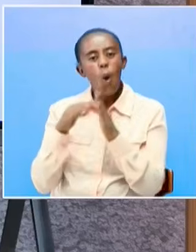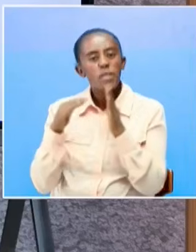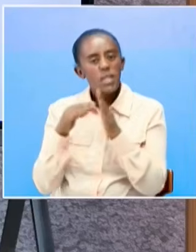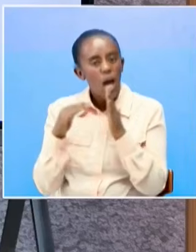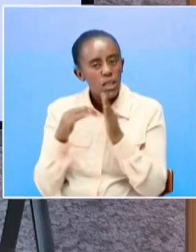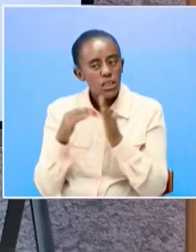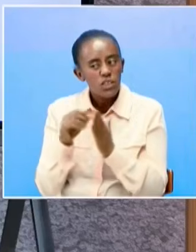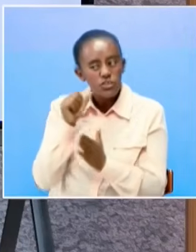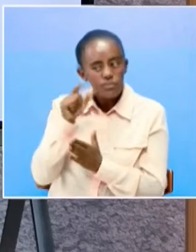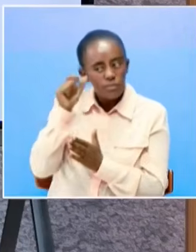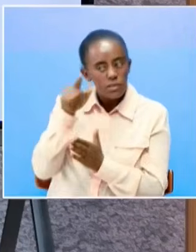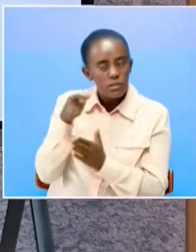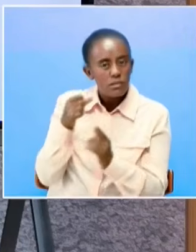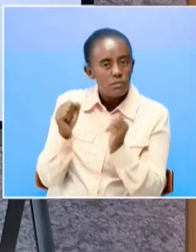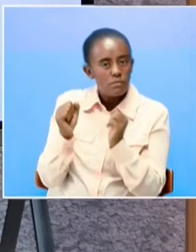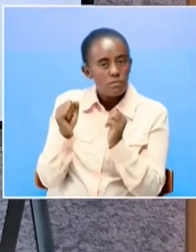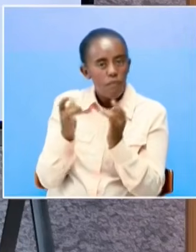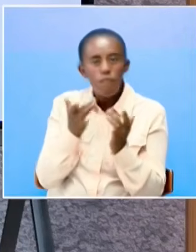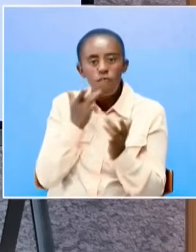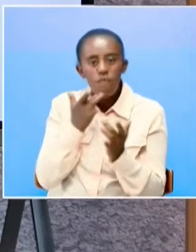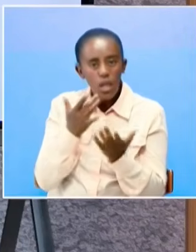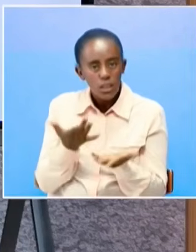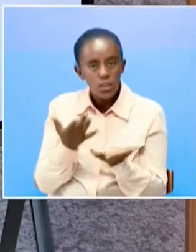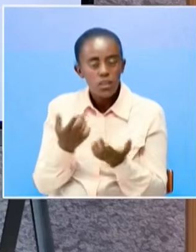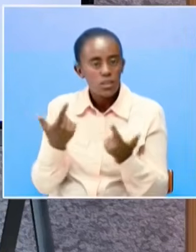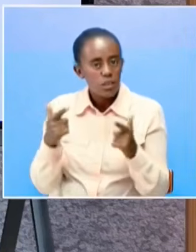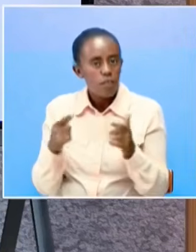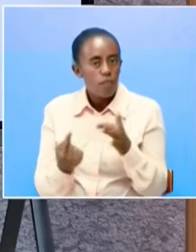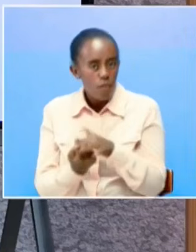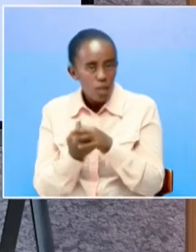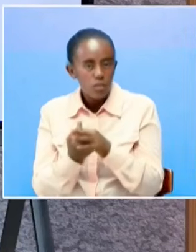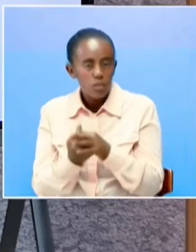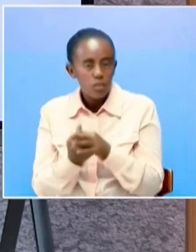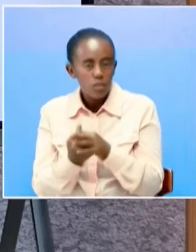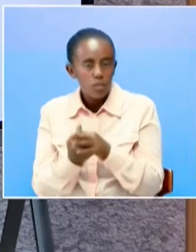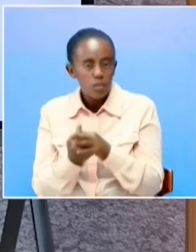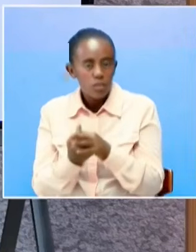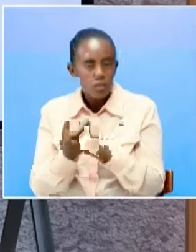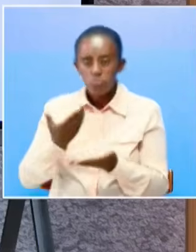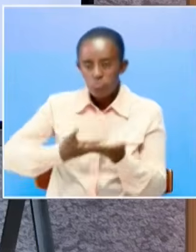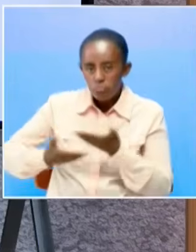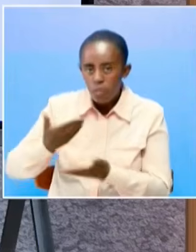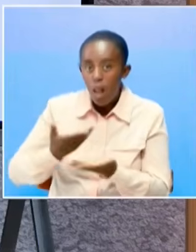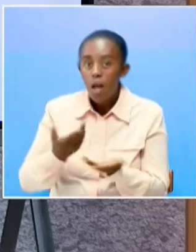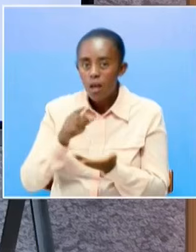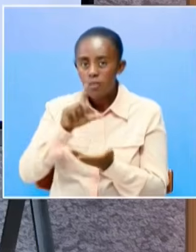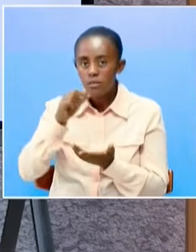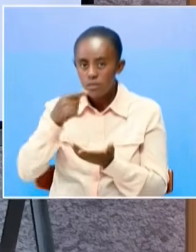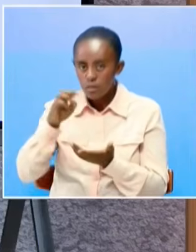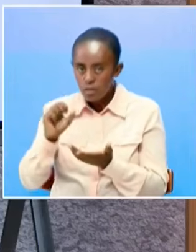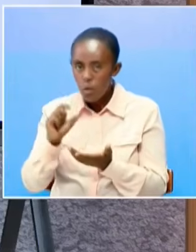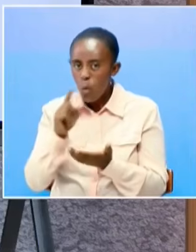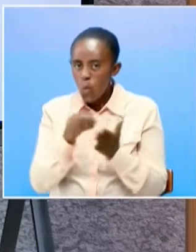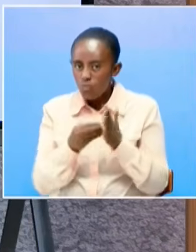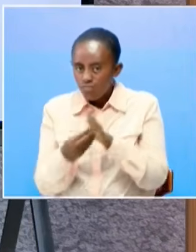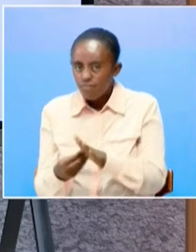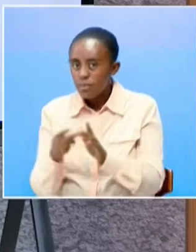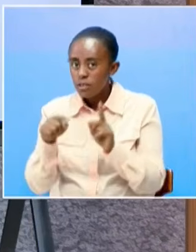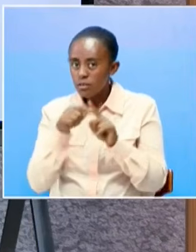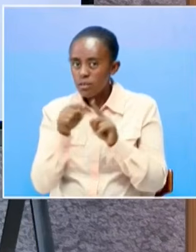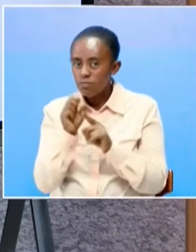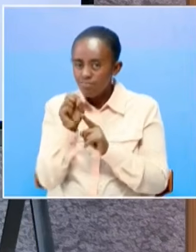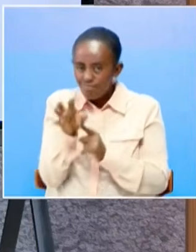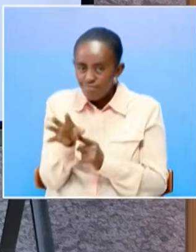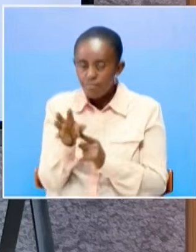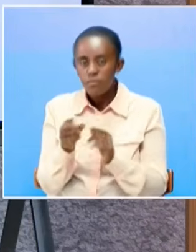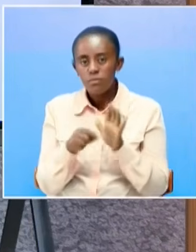that he or she faced? And the last one, the legacy or the impact. What impact he or she